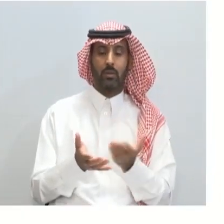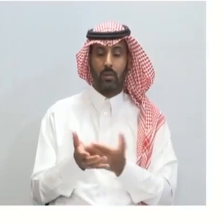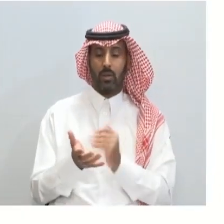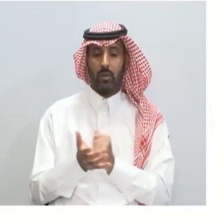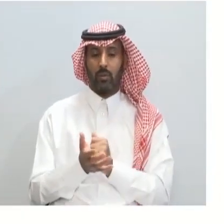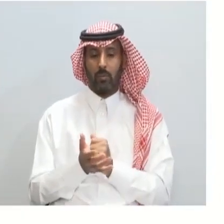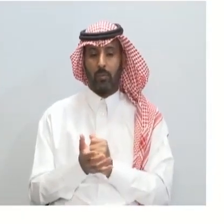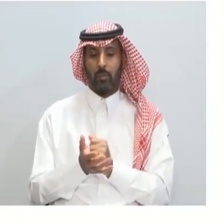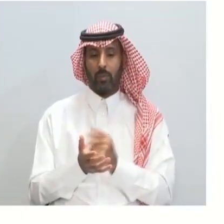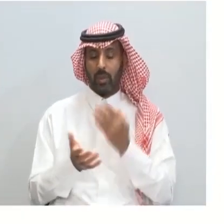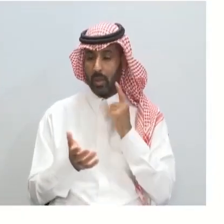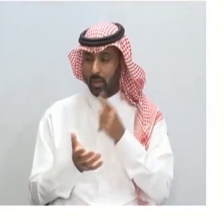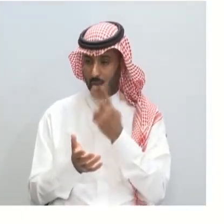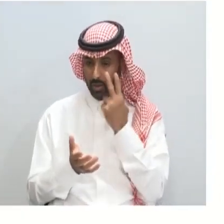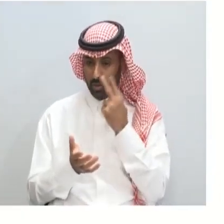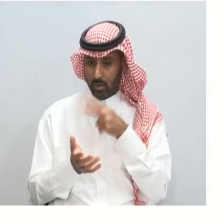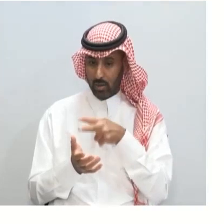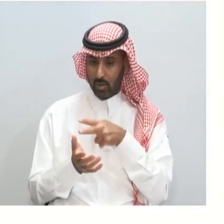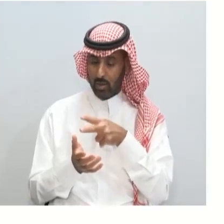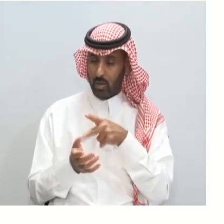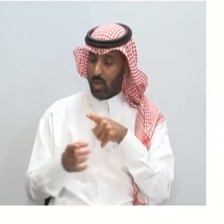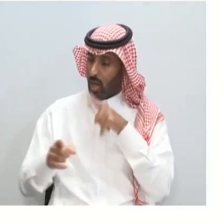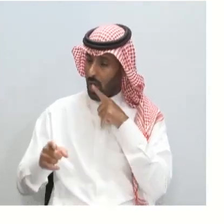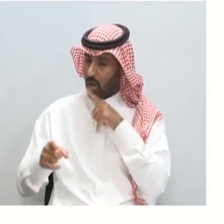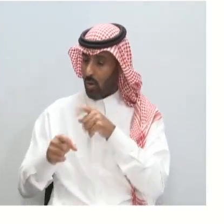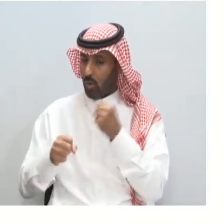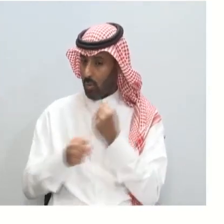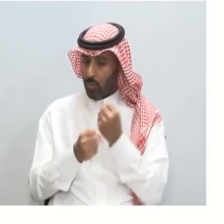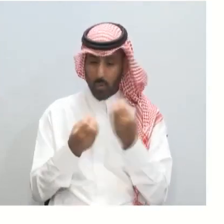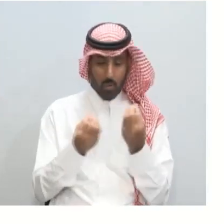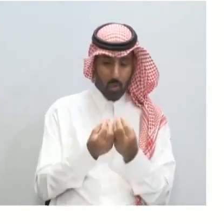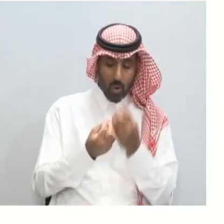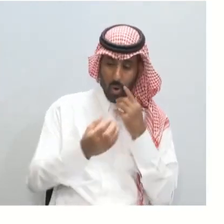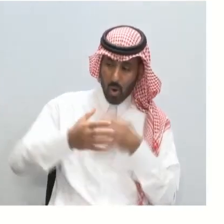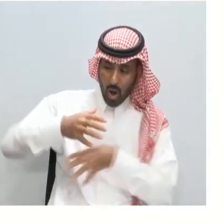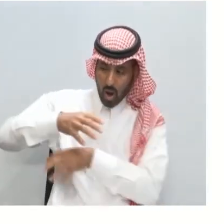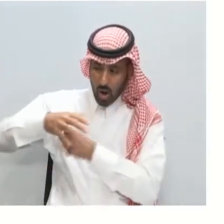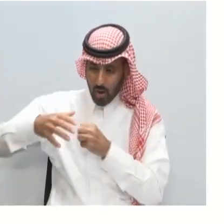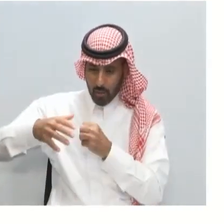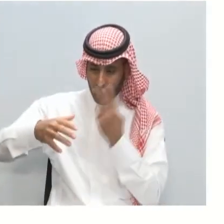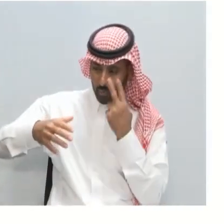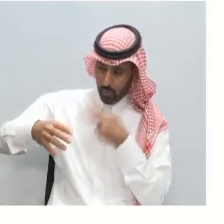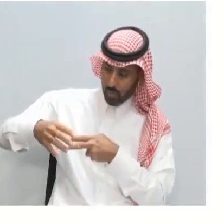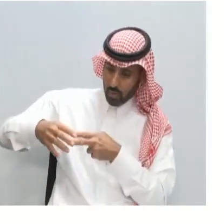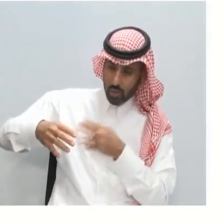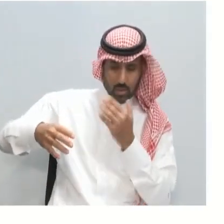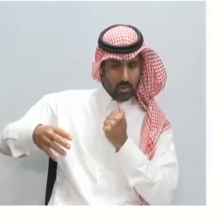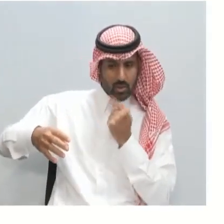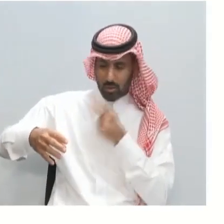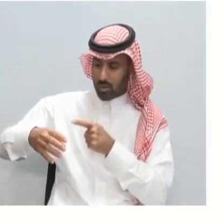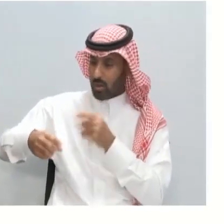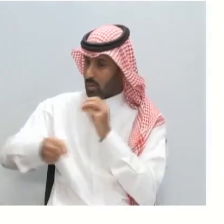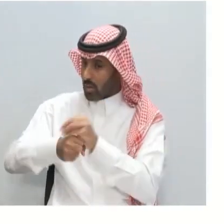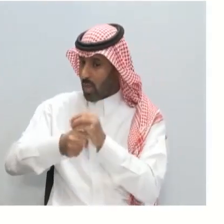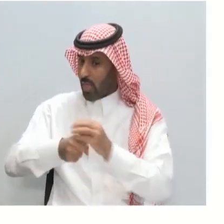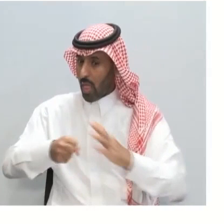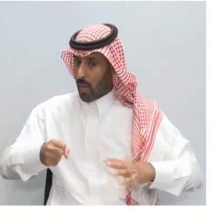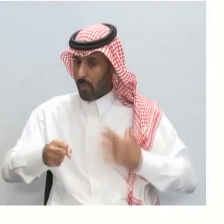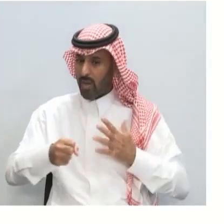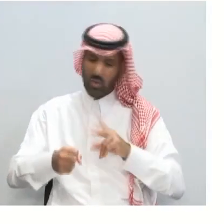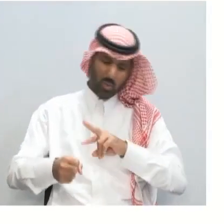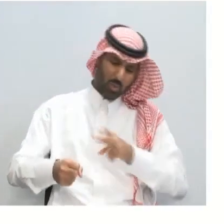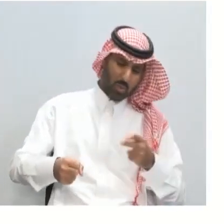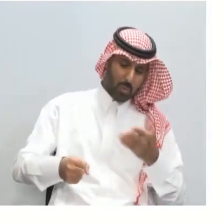Yes, so someone he works with is shoplifting and he doesn't know whether to tell the manager